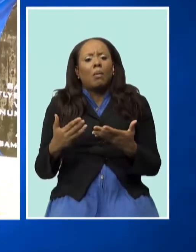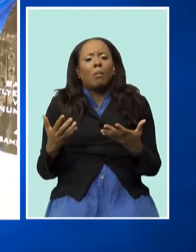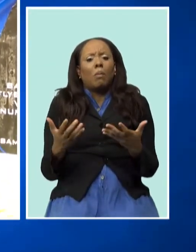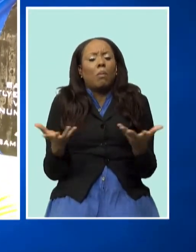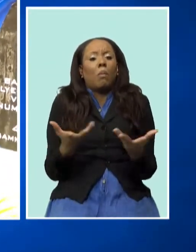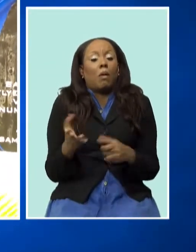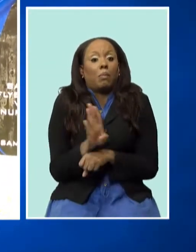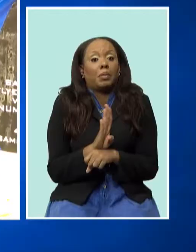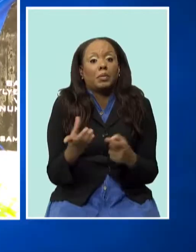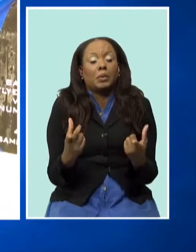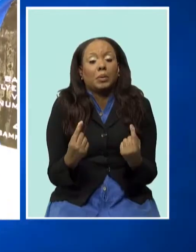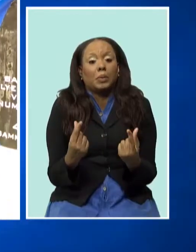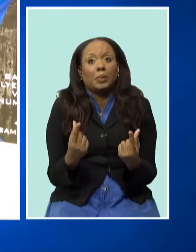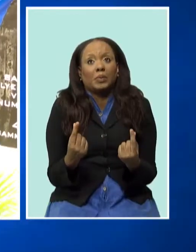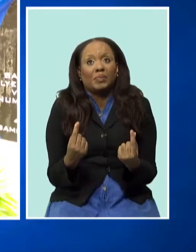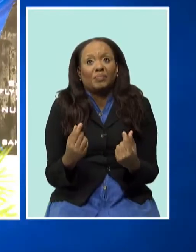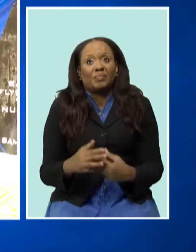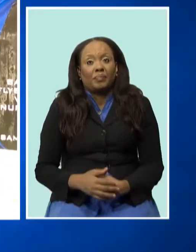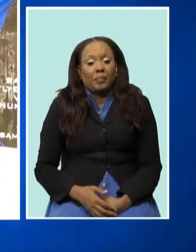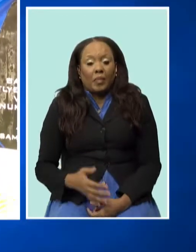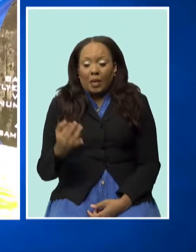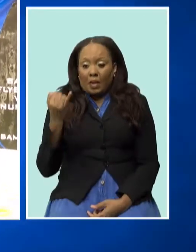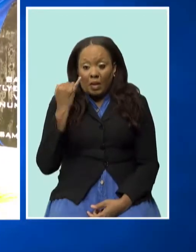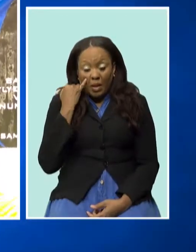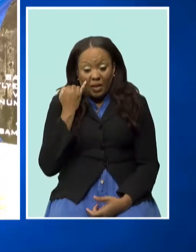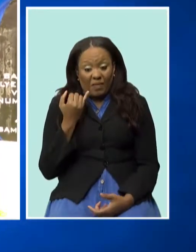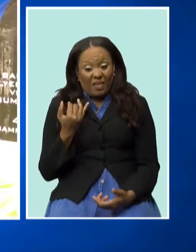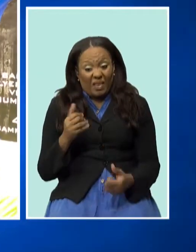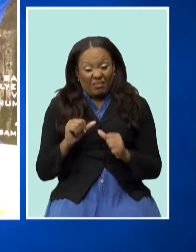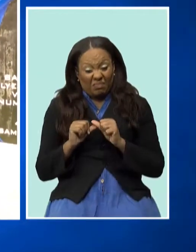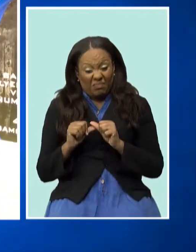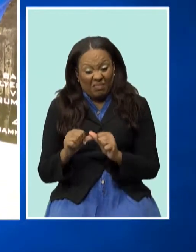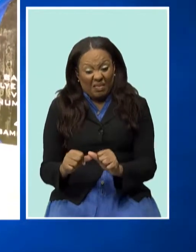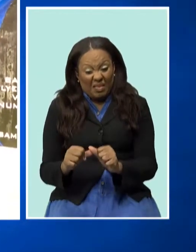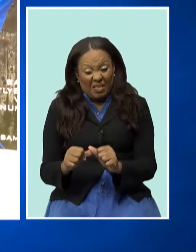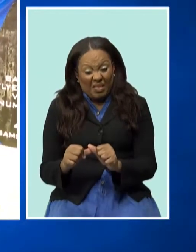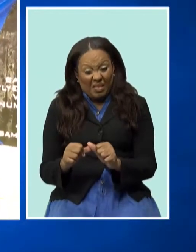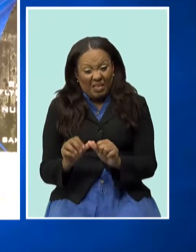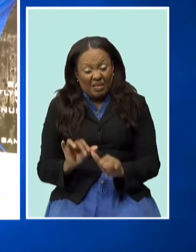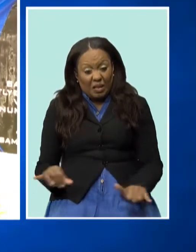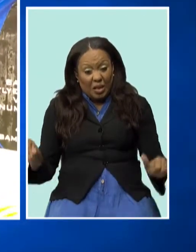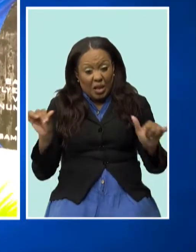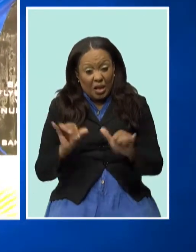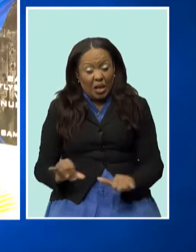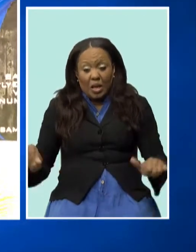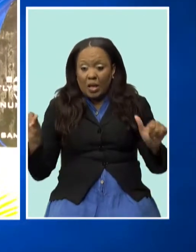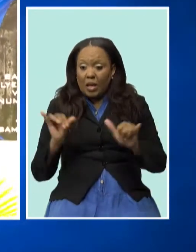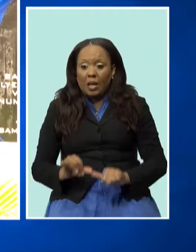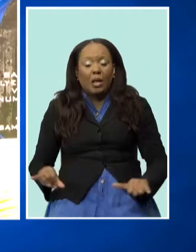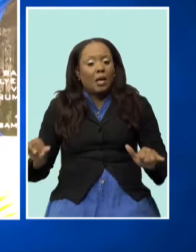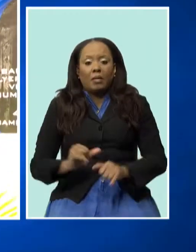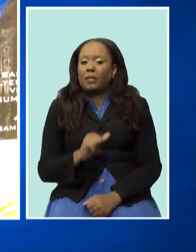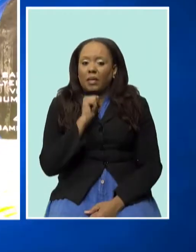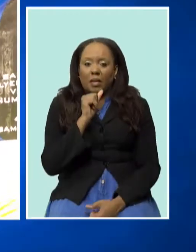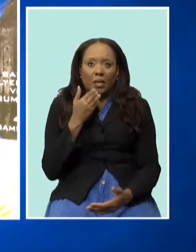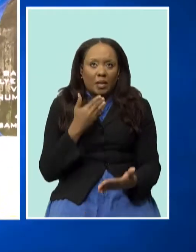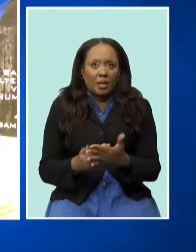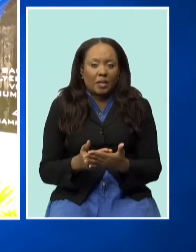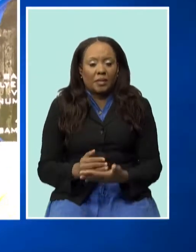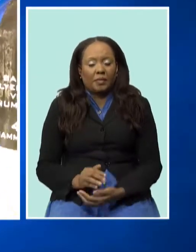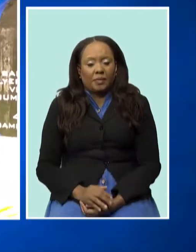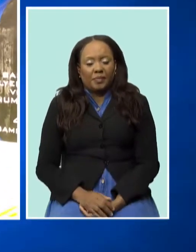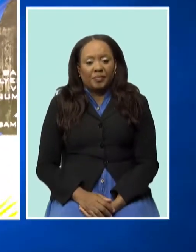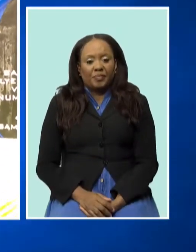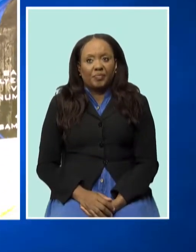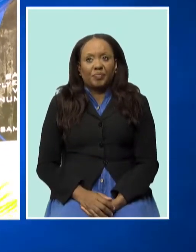this rate, I am telling you, we will not be able to deal with it. There's just too few people who are